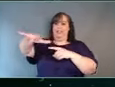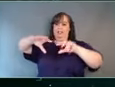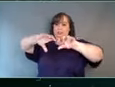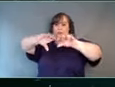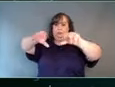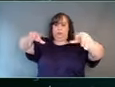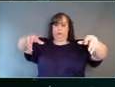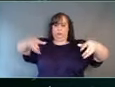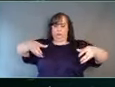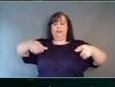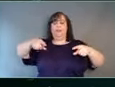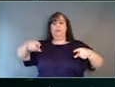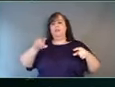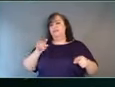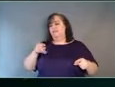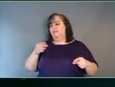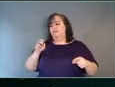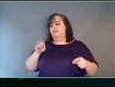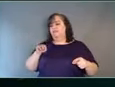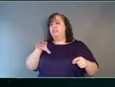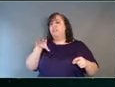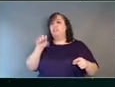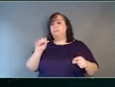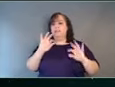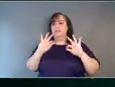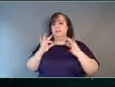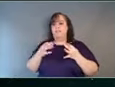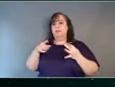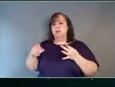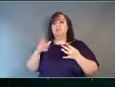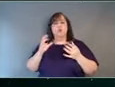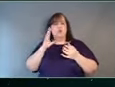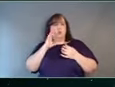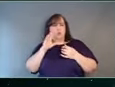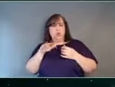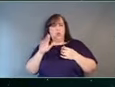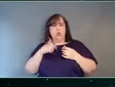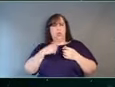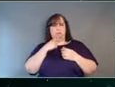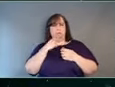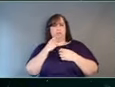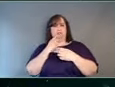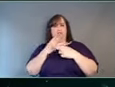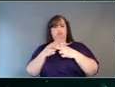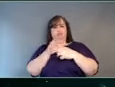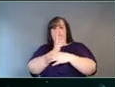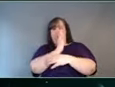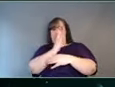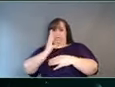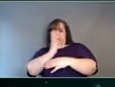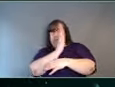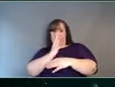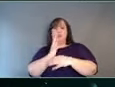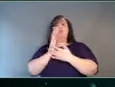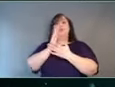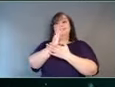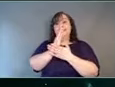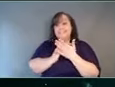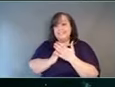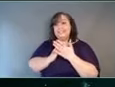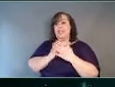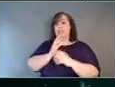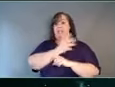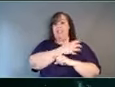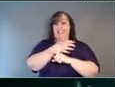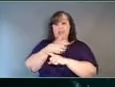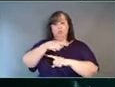objects, asteroids and comets are a little bit of a continuum. So there's some asteroids that display cometary